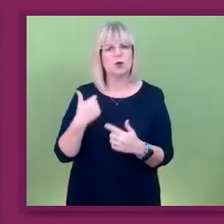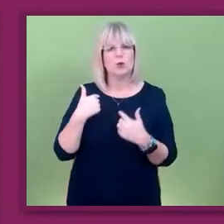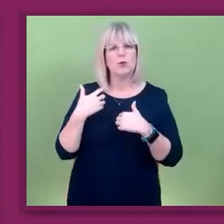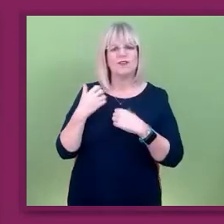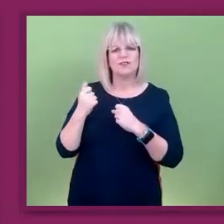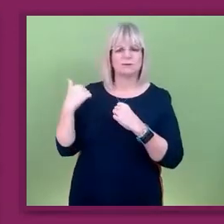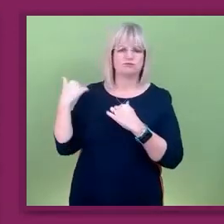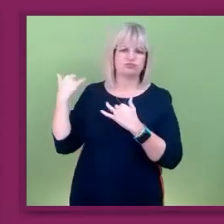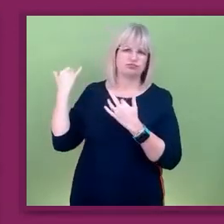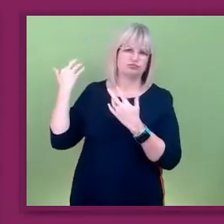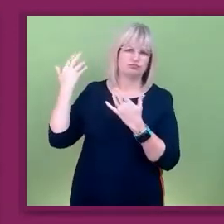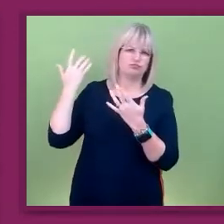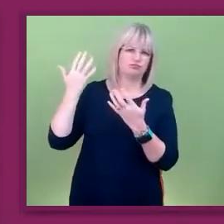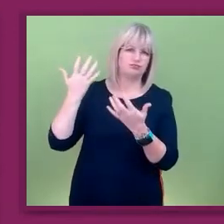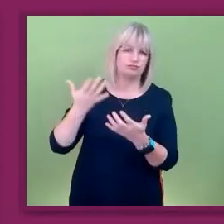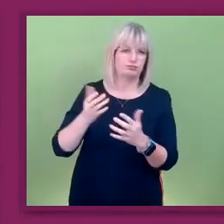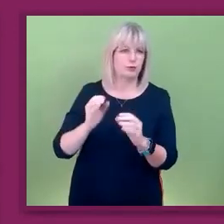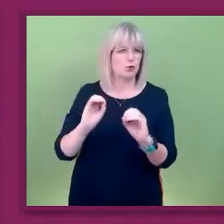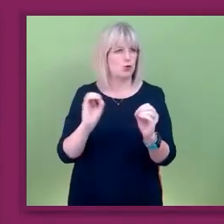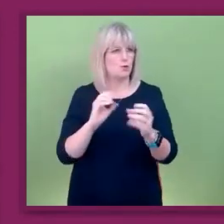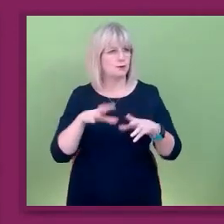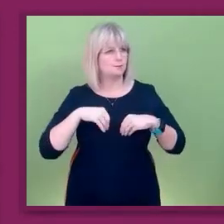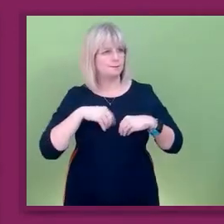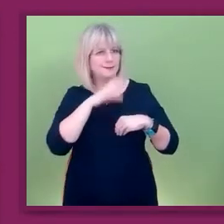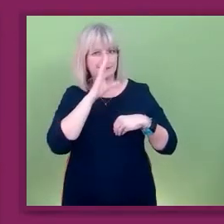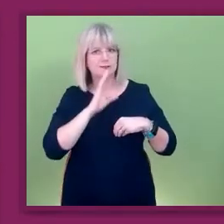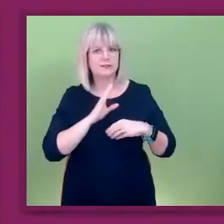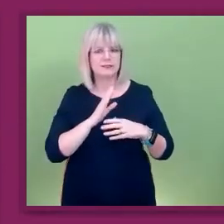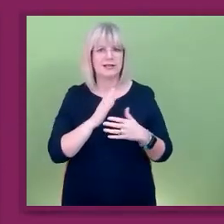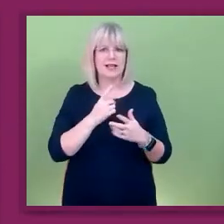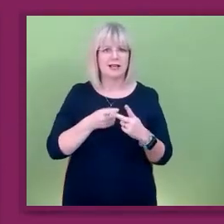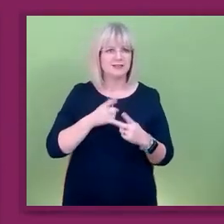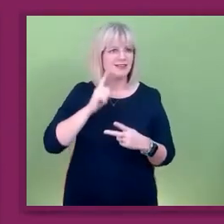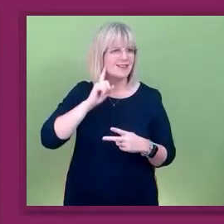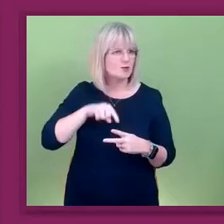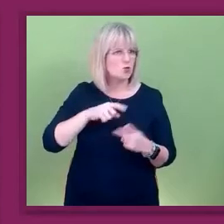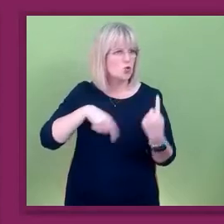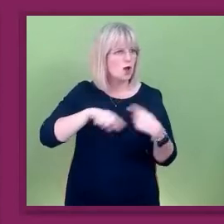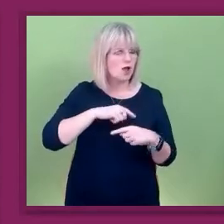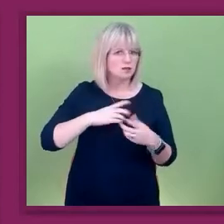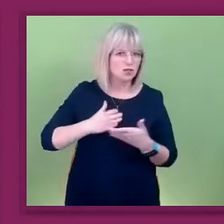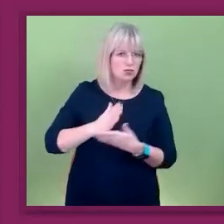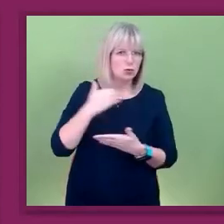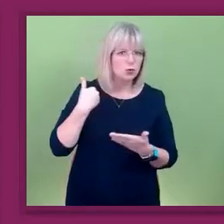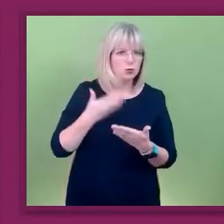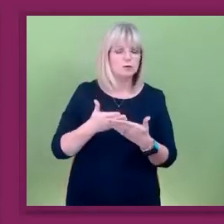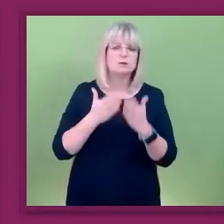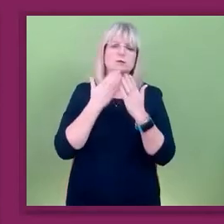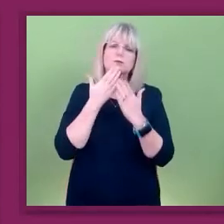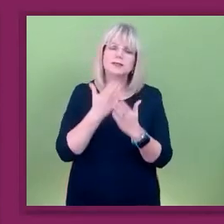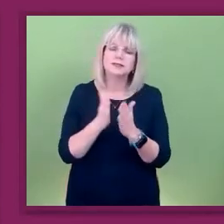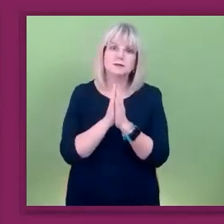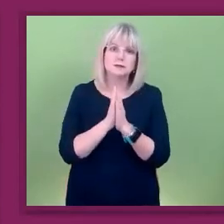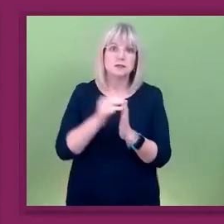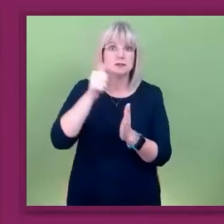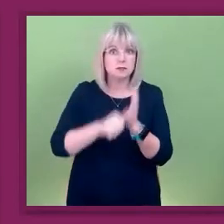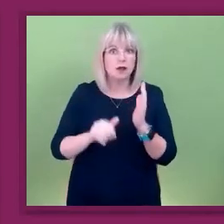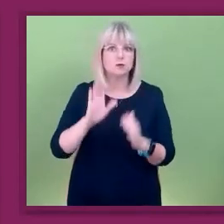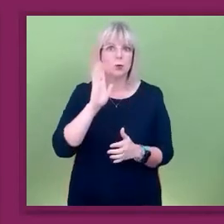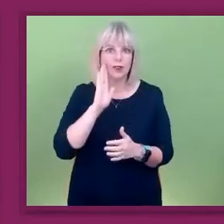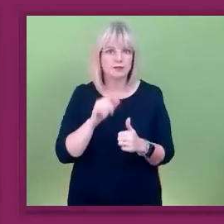taken seriously and being ignored throughout. Just start to listen. In terms of actual, physical